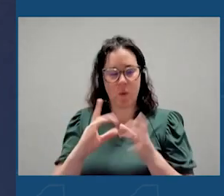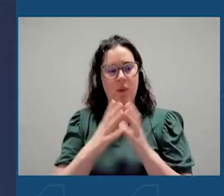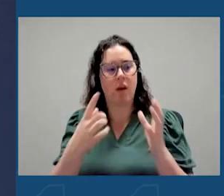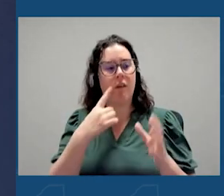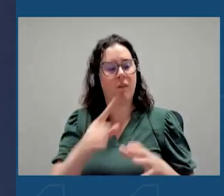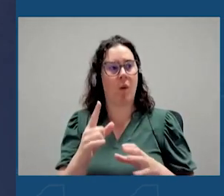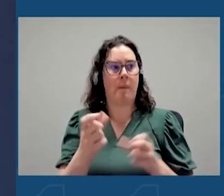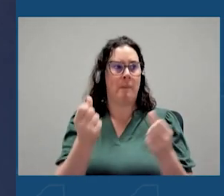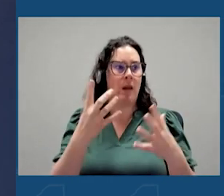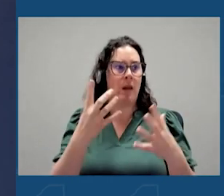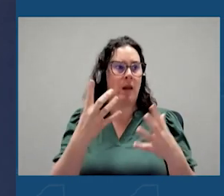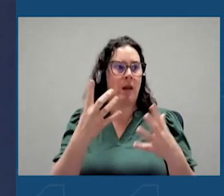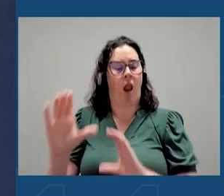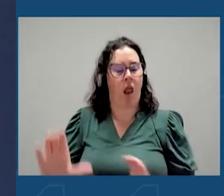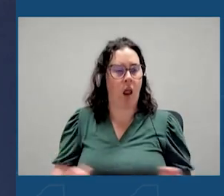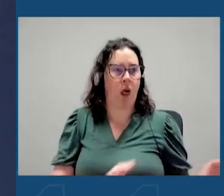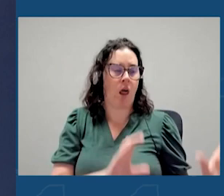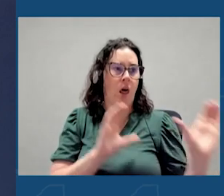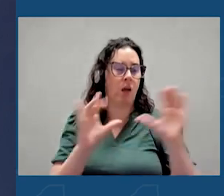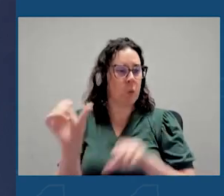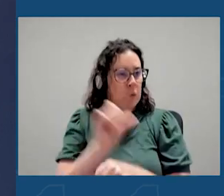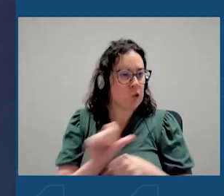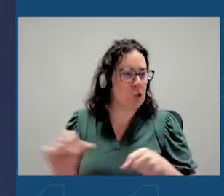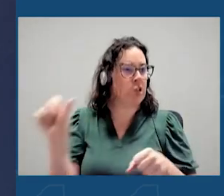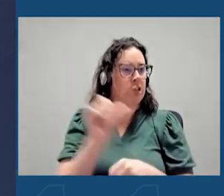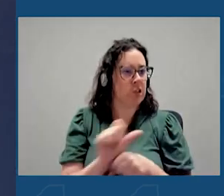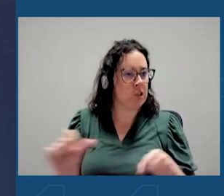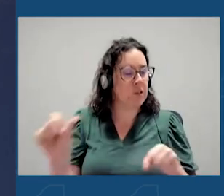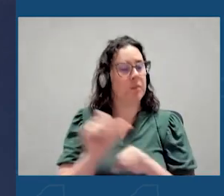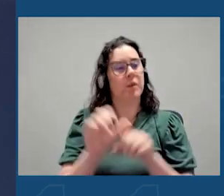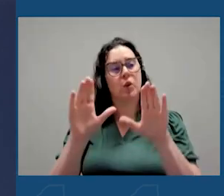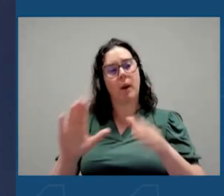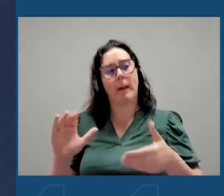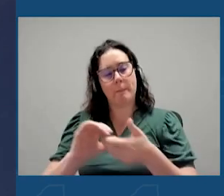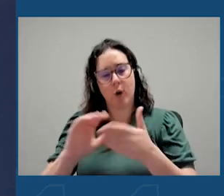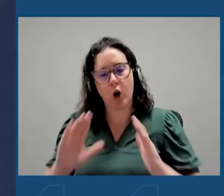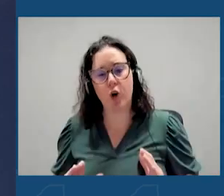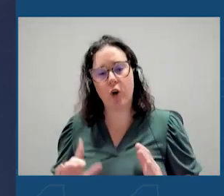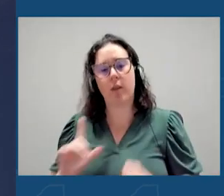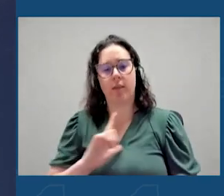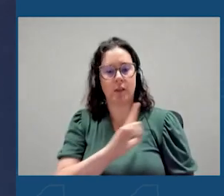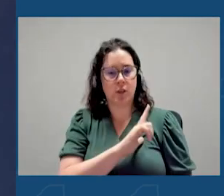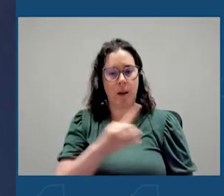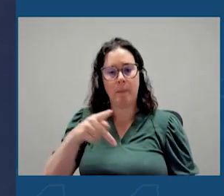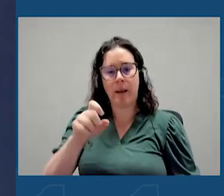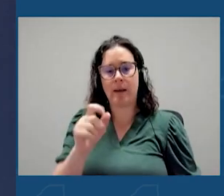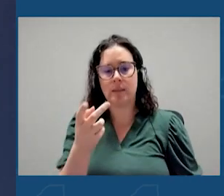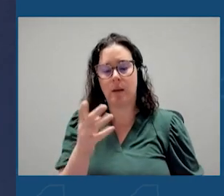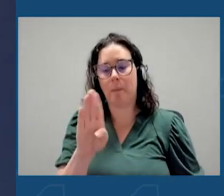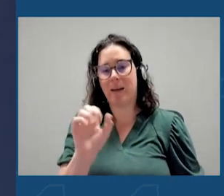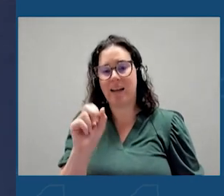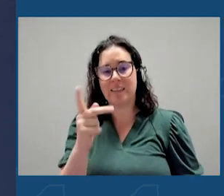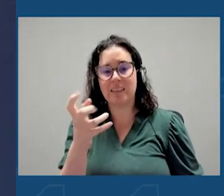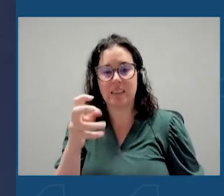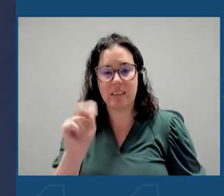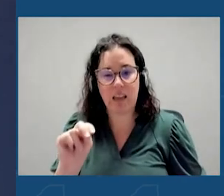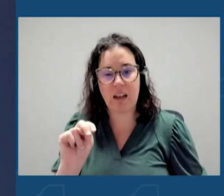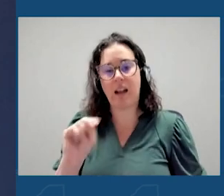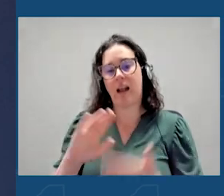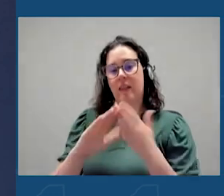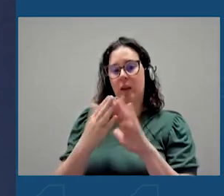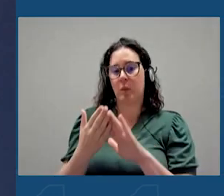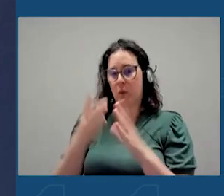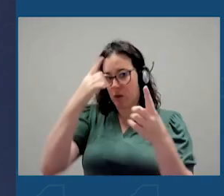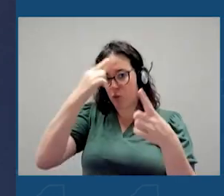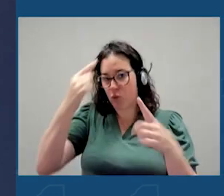this happen, being a great partner of mine in the legislature, April Baskin, and the Community Benefits Agreement. This is an agreement that's going